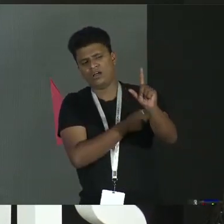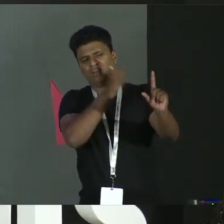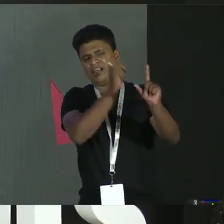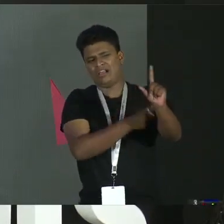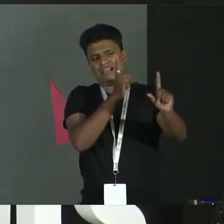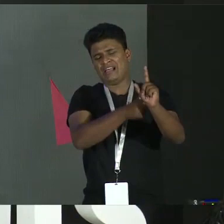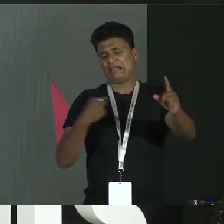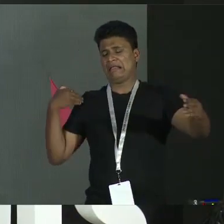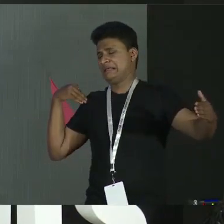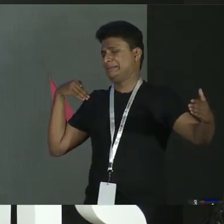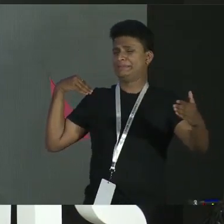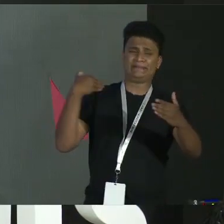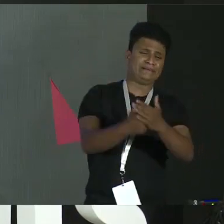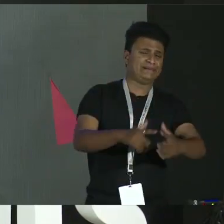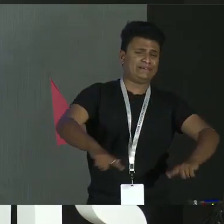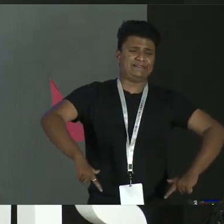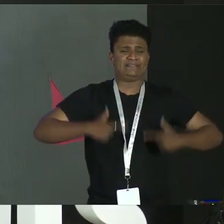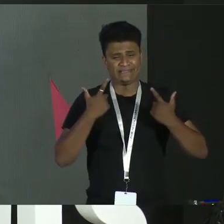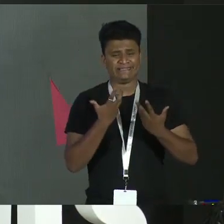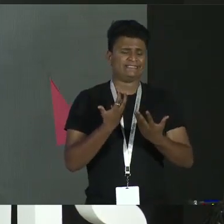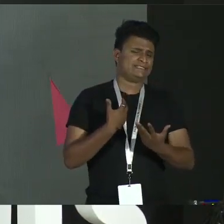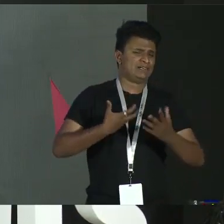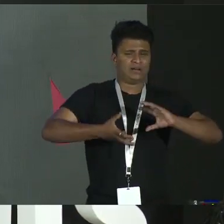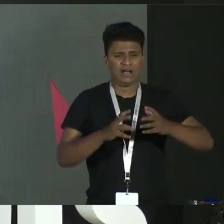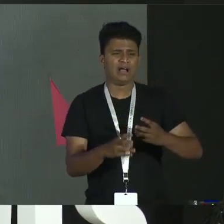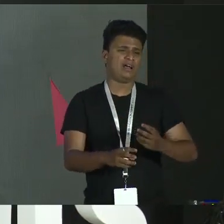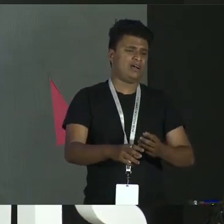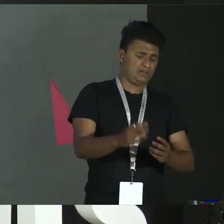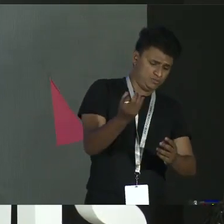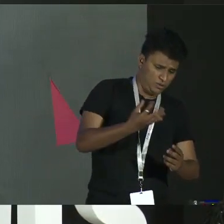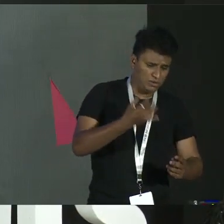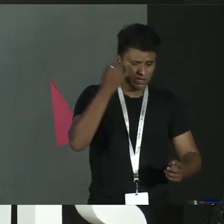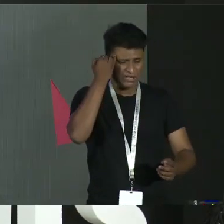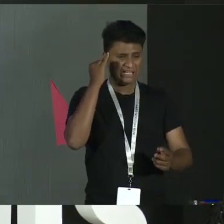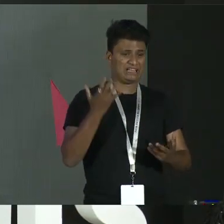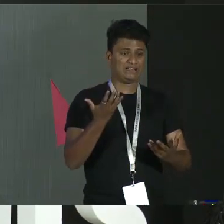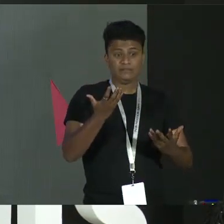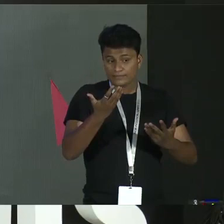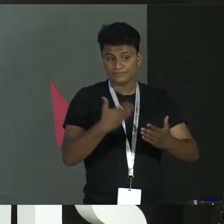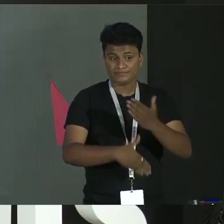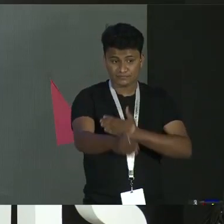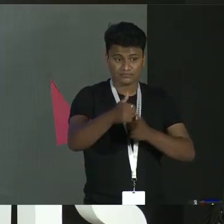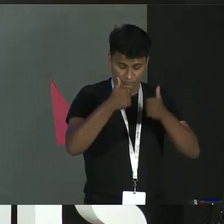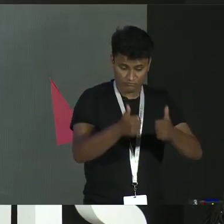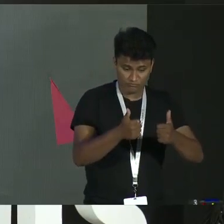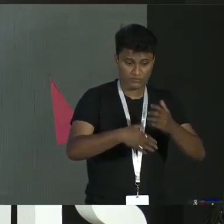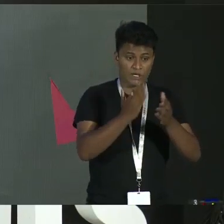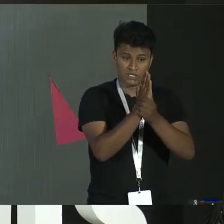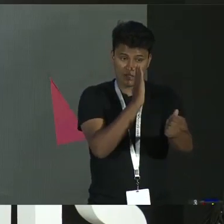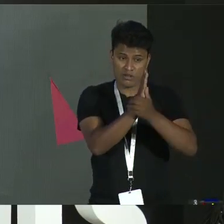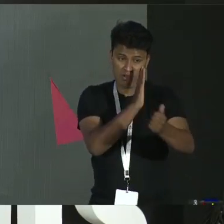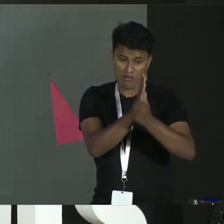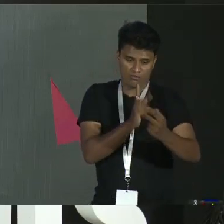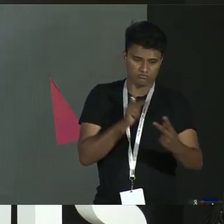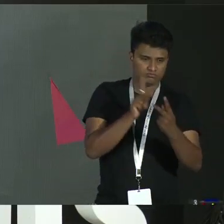lives, finding new ways to do things. And that's an asset that builds problem-solving skills,